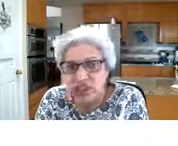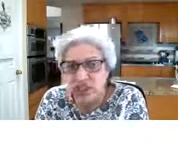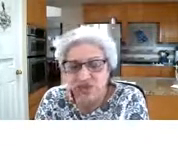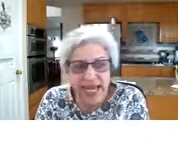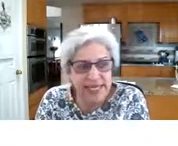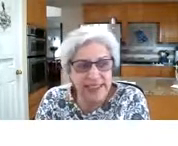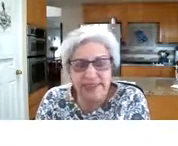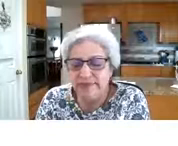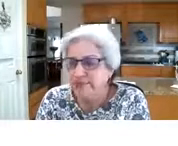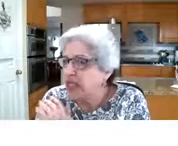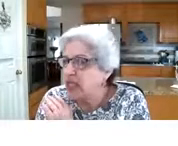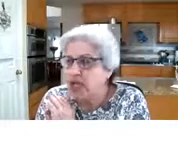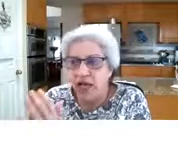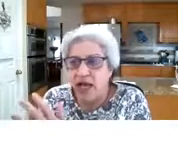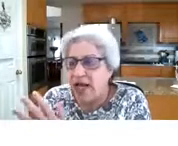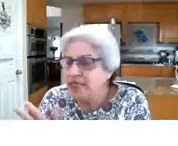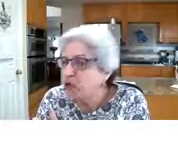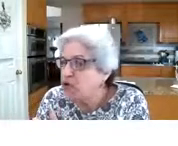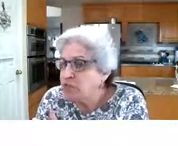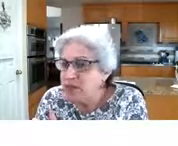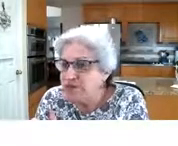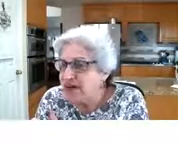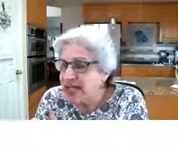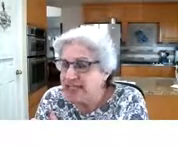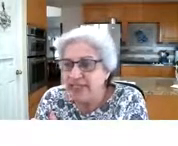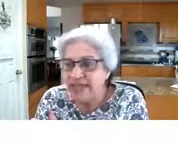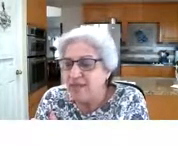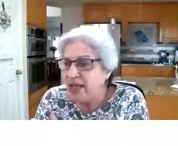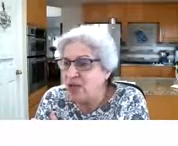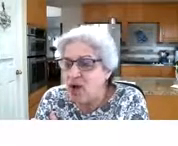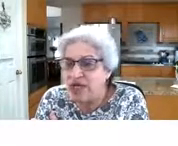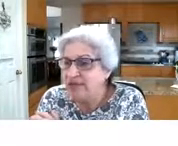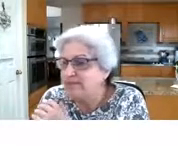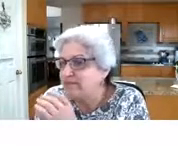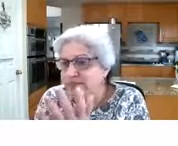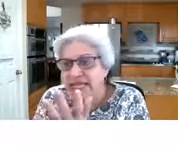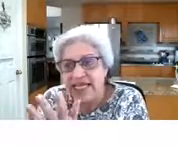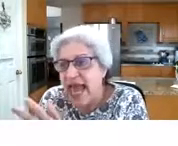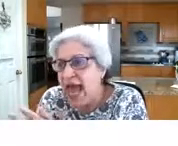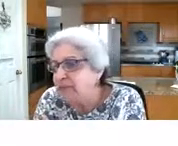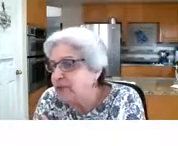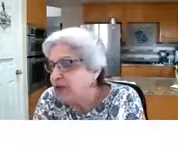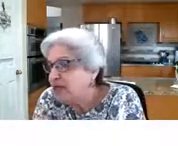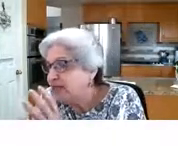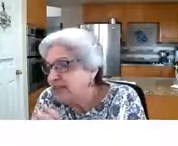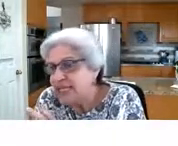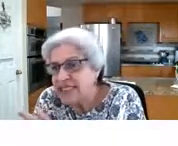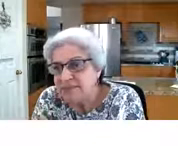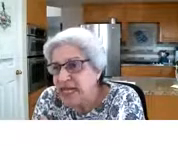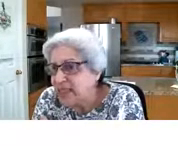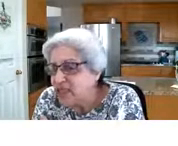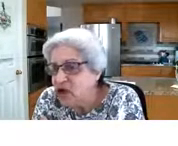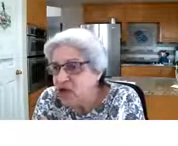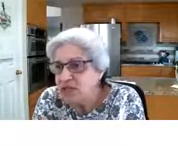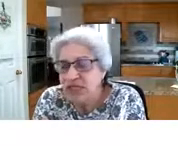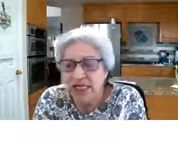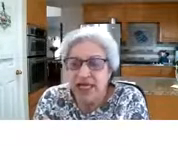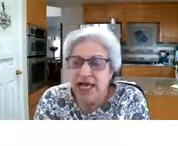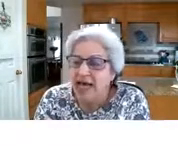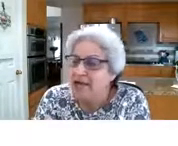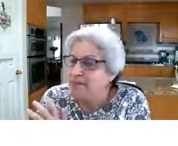within 1 to 2 days. Most people find that they might want to take a nap, take some